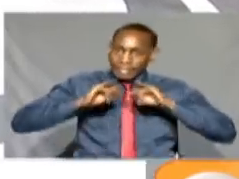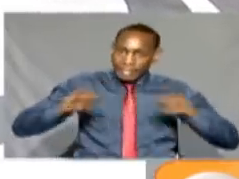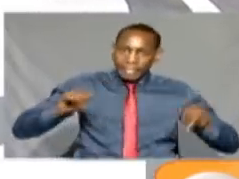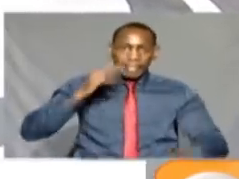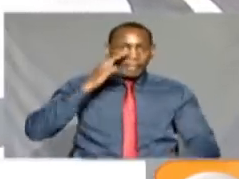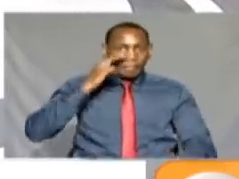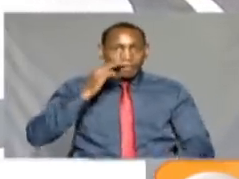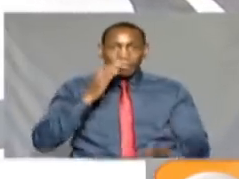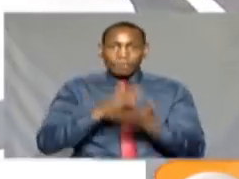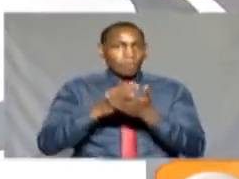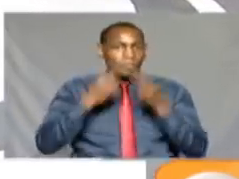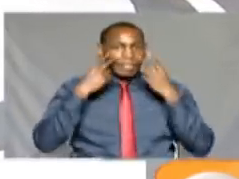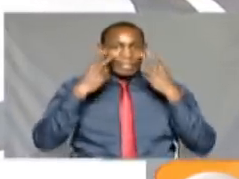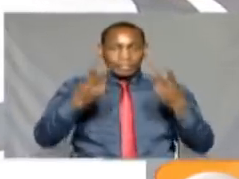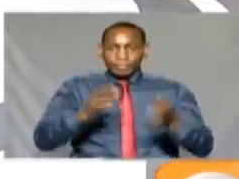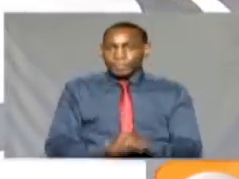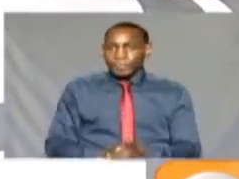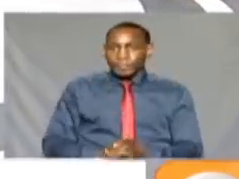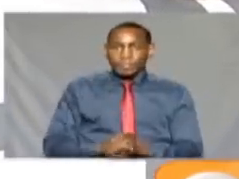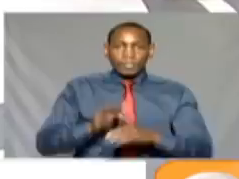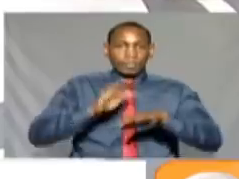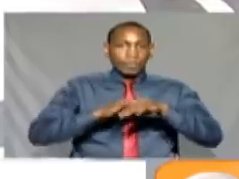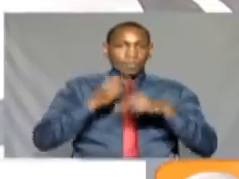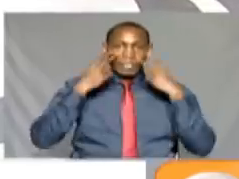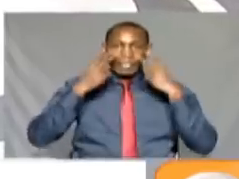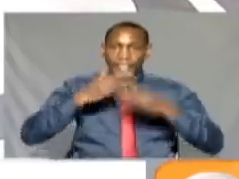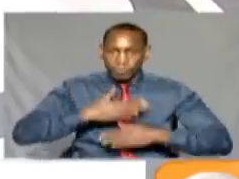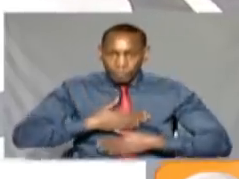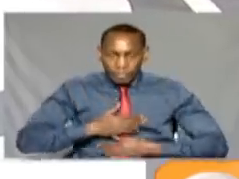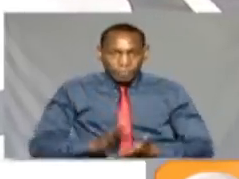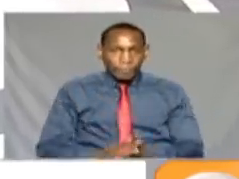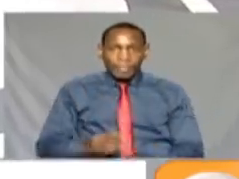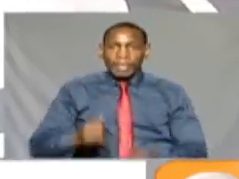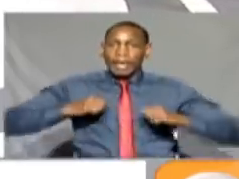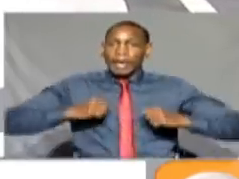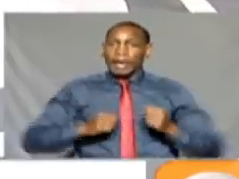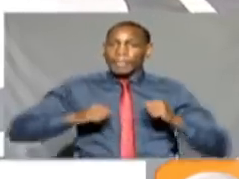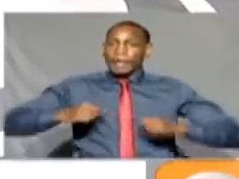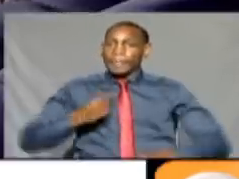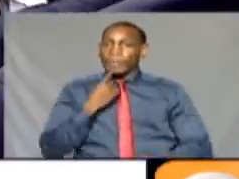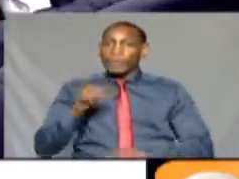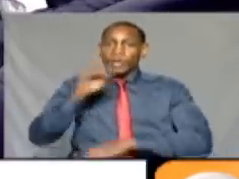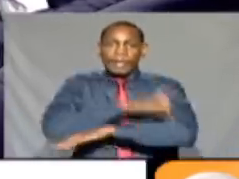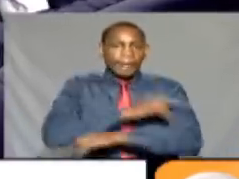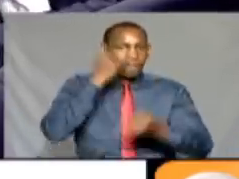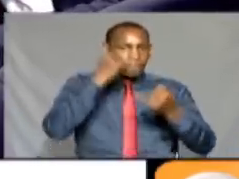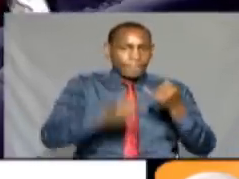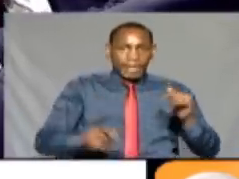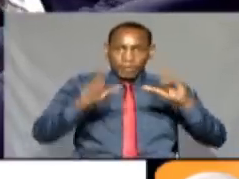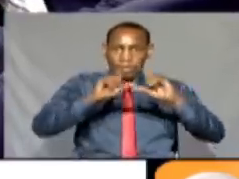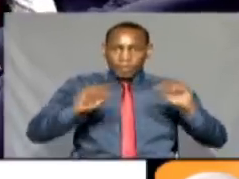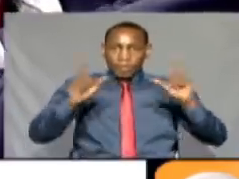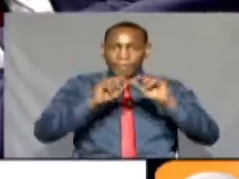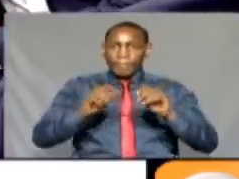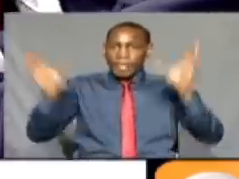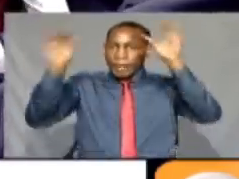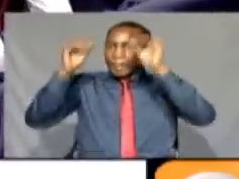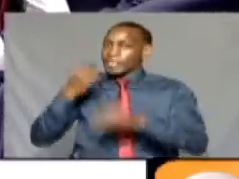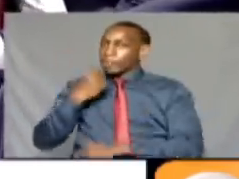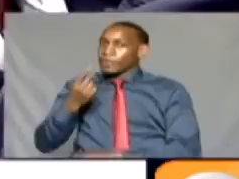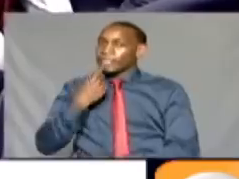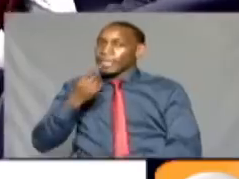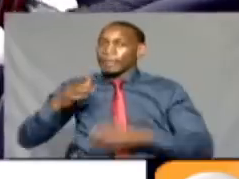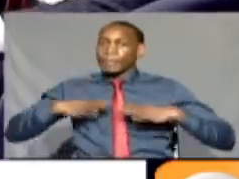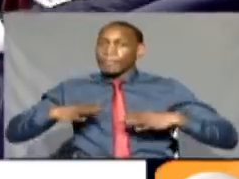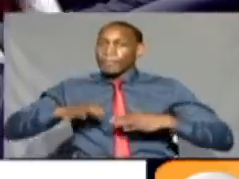Good to see you guys. Good to see you, Mheshimiwa. Guys, happy Moi Day to all of you. Happy and one Moi more Day. Last word. As President Moi, what would you tell the